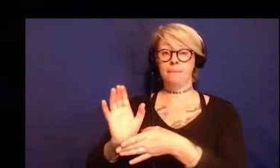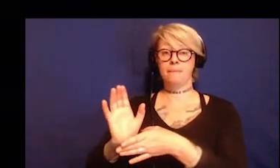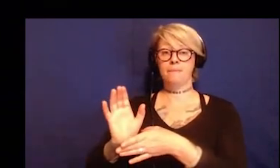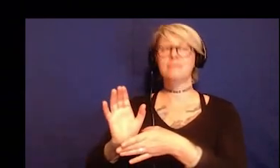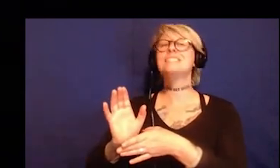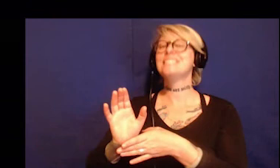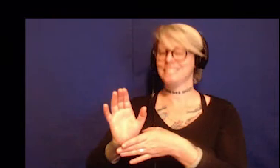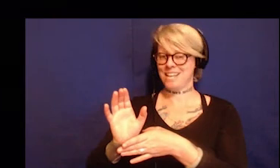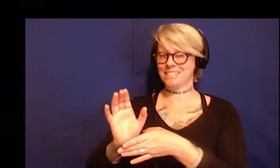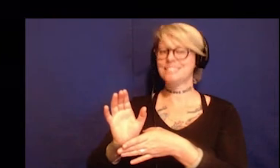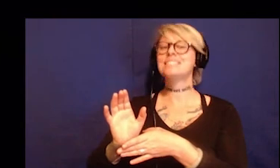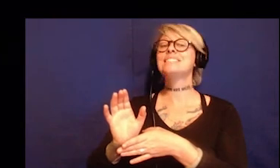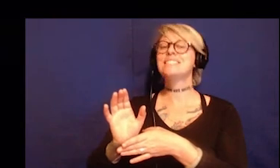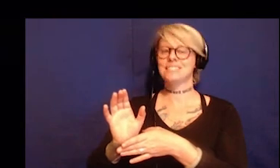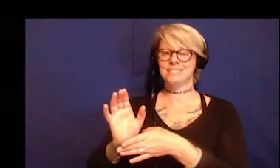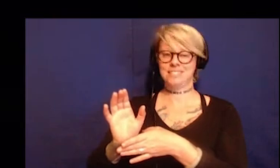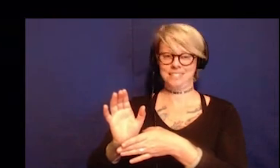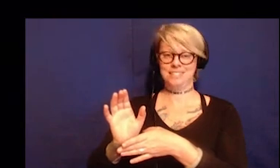Yes.